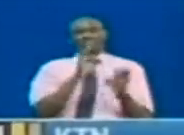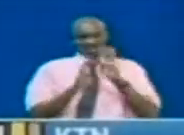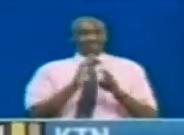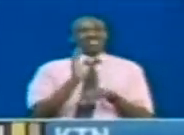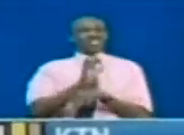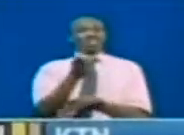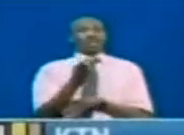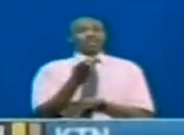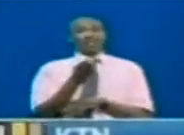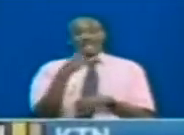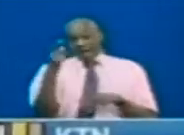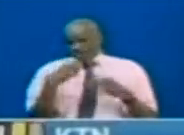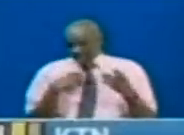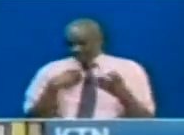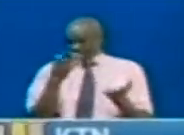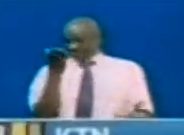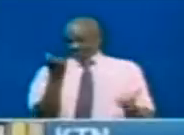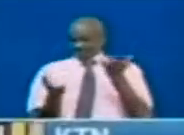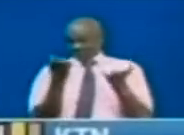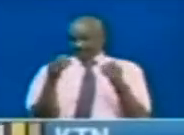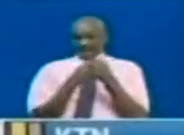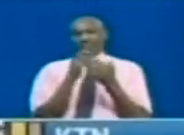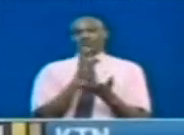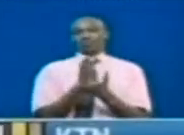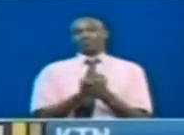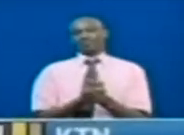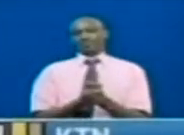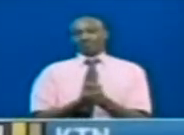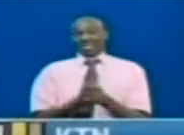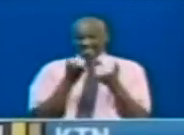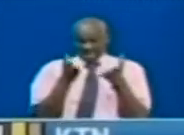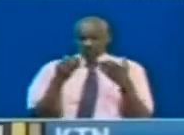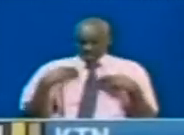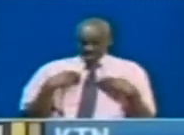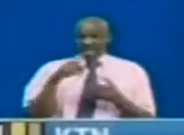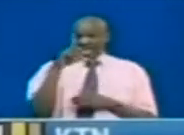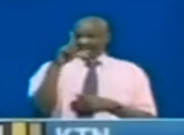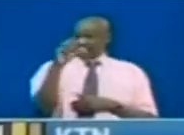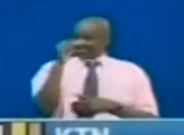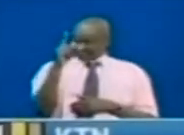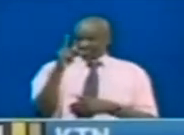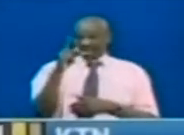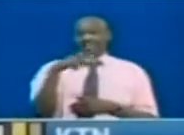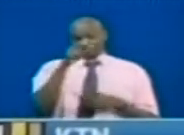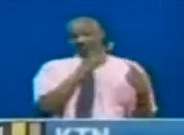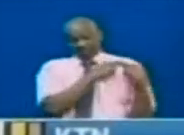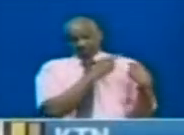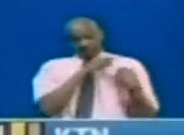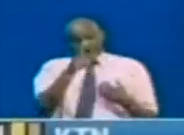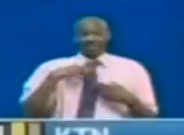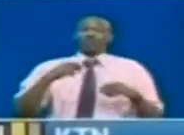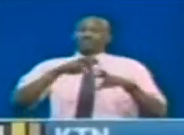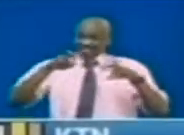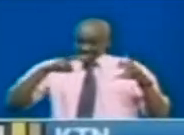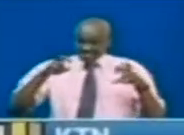The debate of checks and balances come into play. So the Registrar of Societies is obligated by the law to